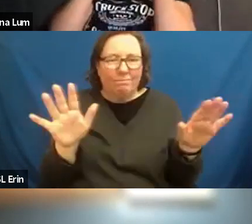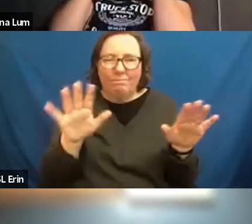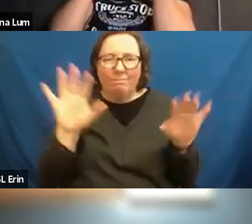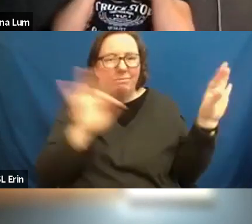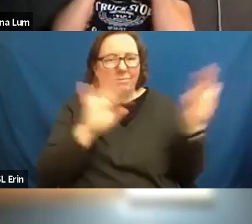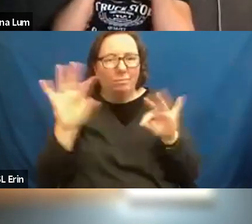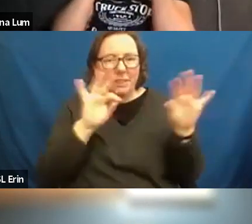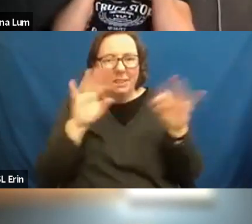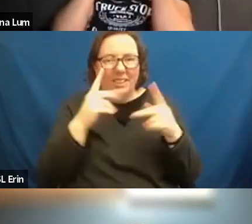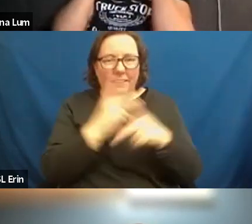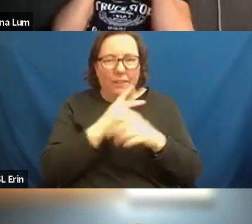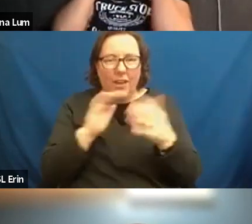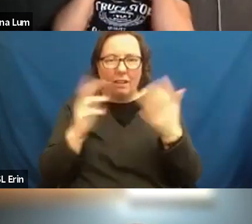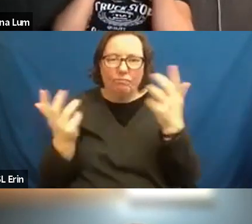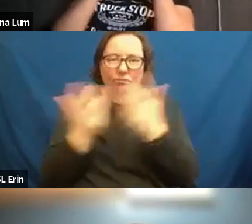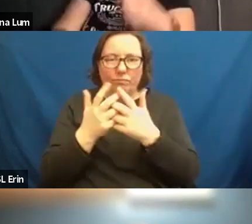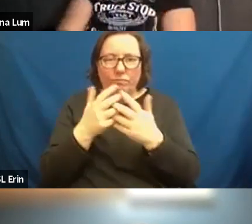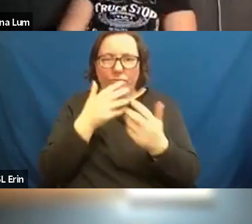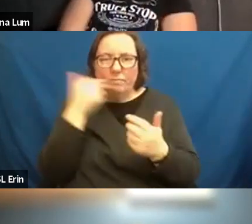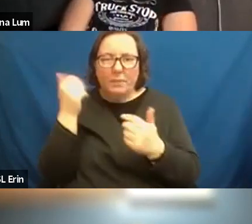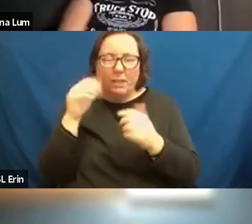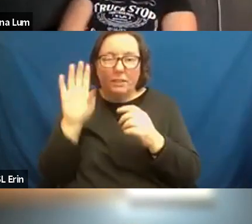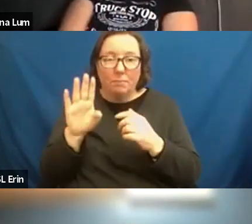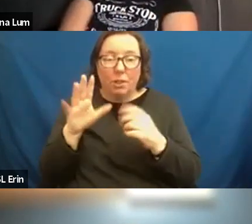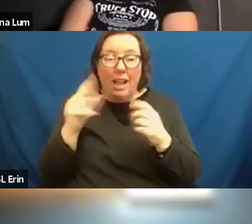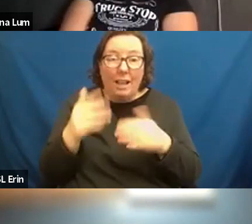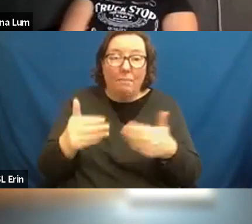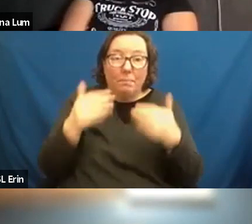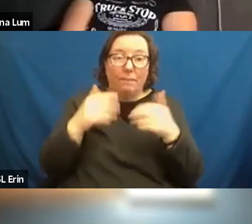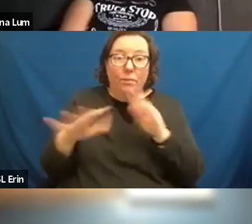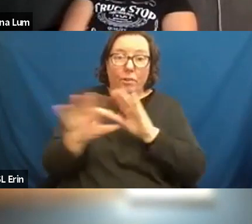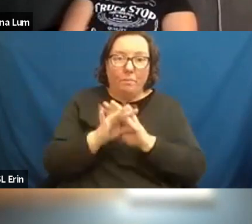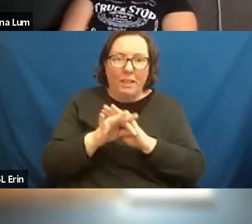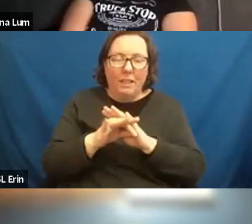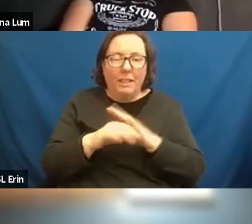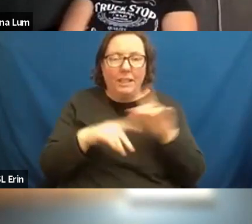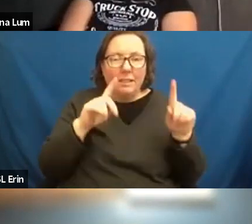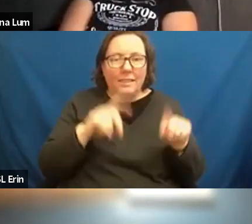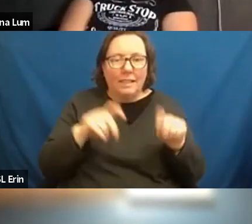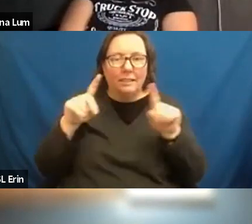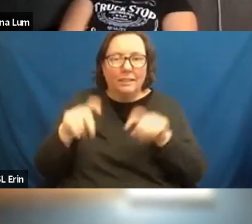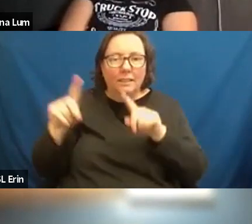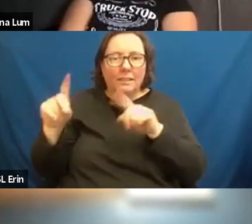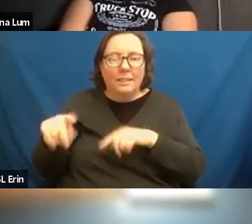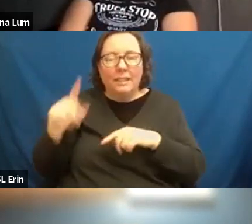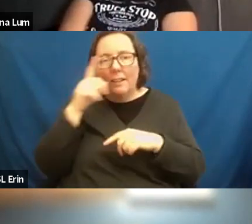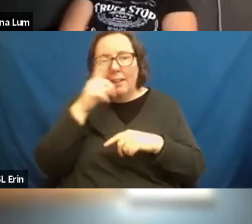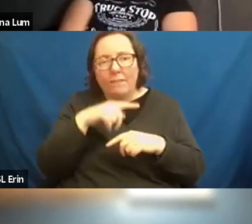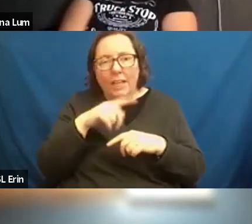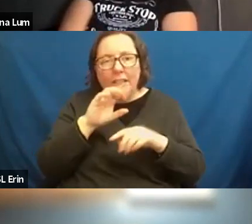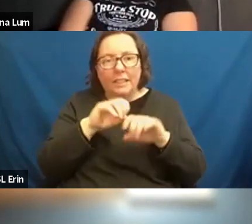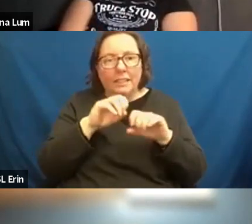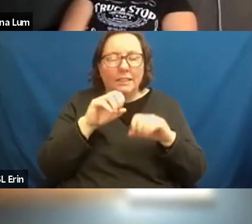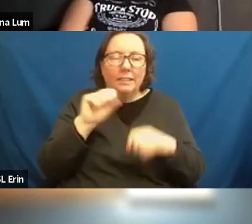run simulations to find out what would happen if we weighted family level